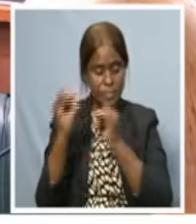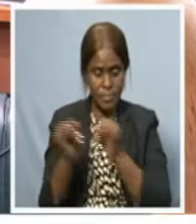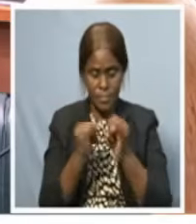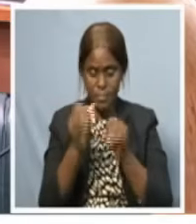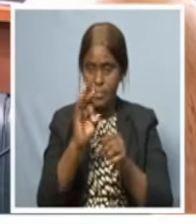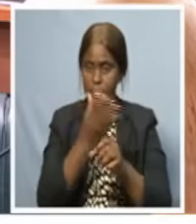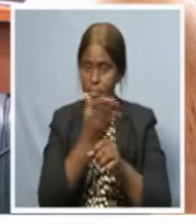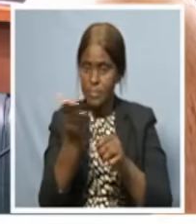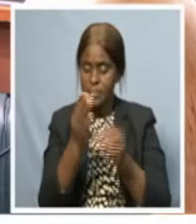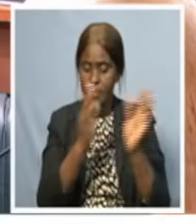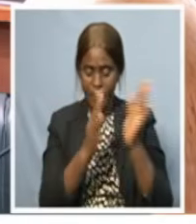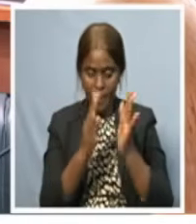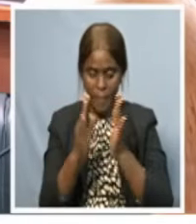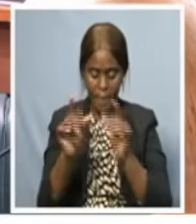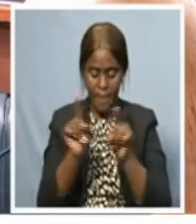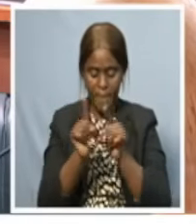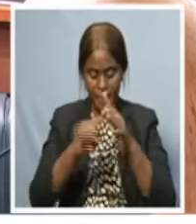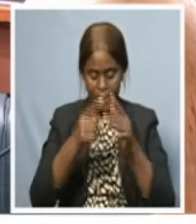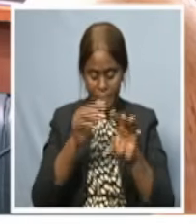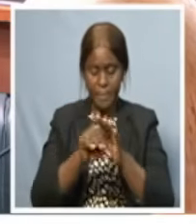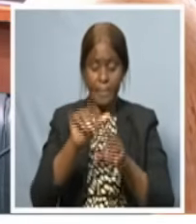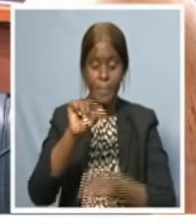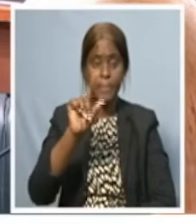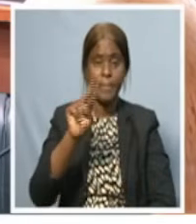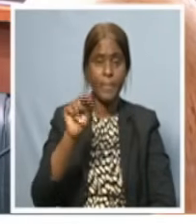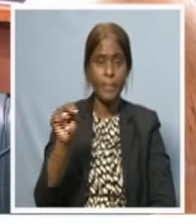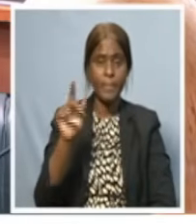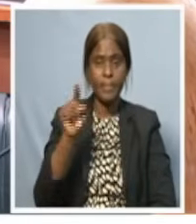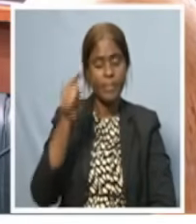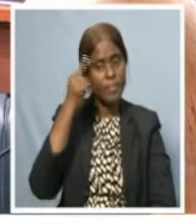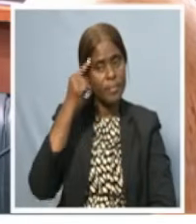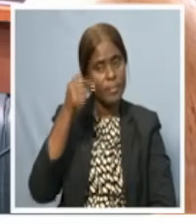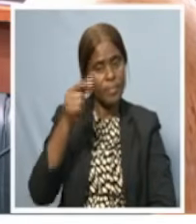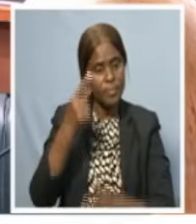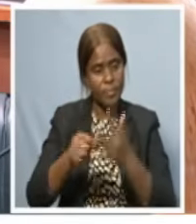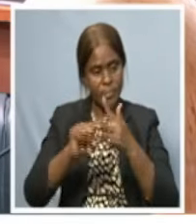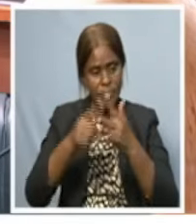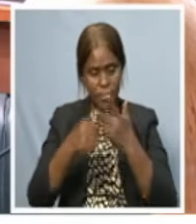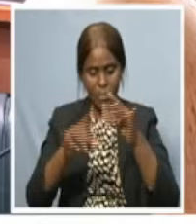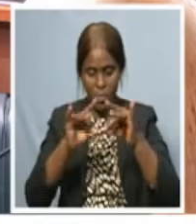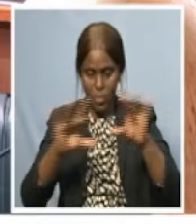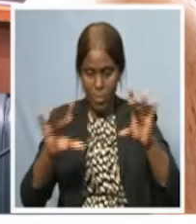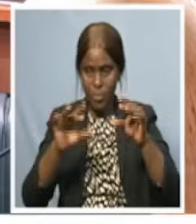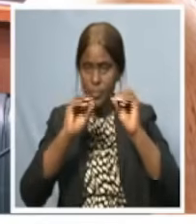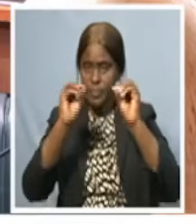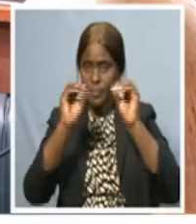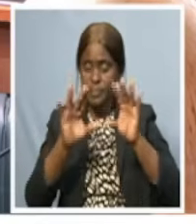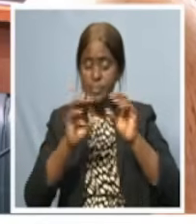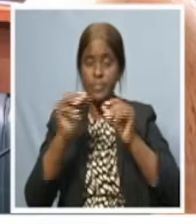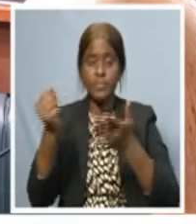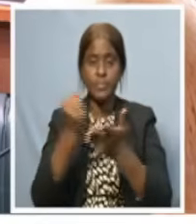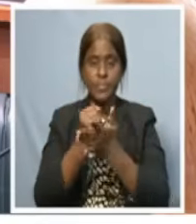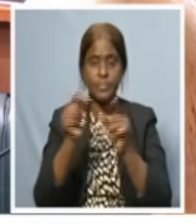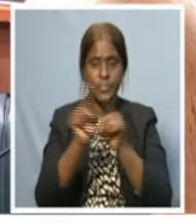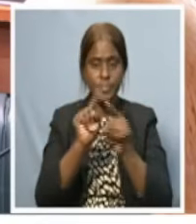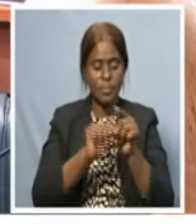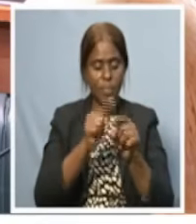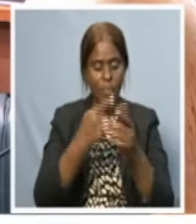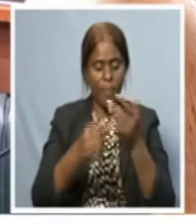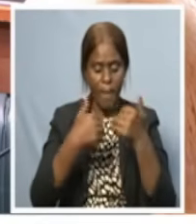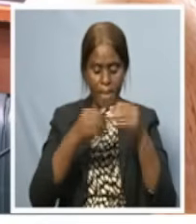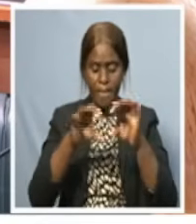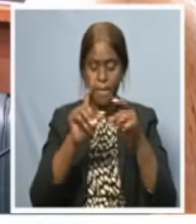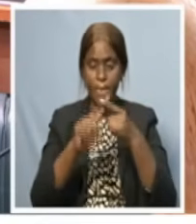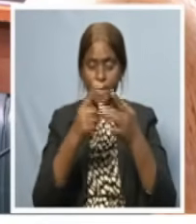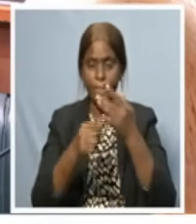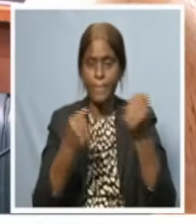implementation of the plans commenced in 2022 when the government resumed large-scale teacher recruitment, and this has